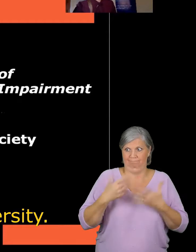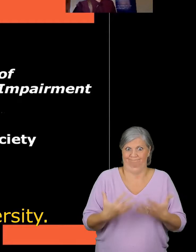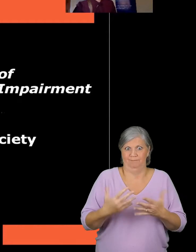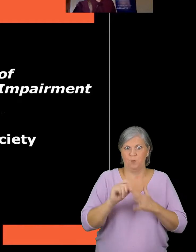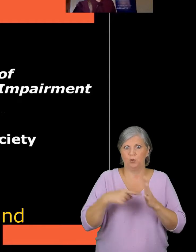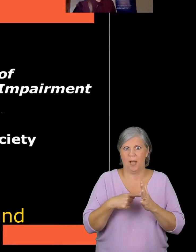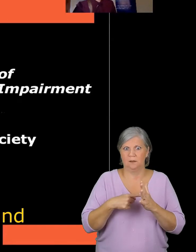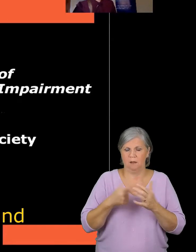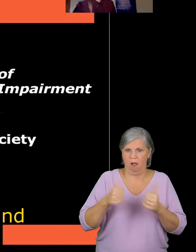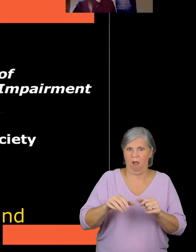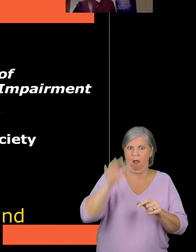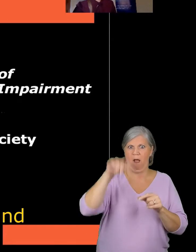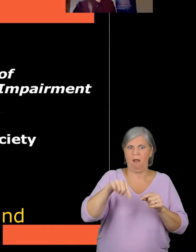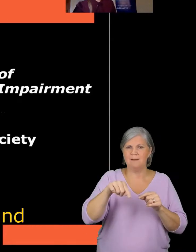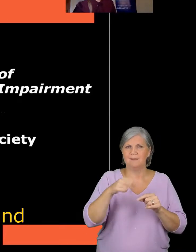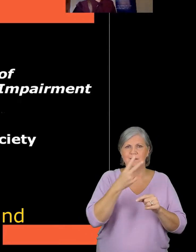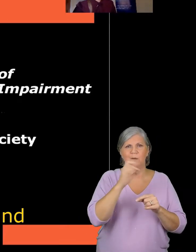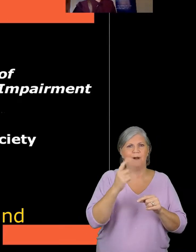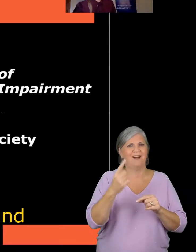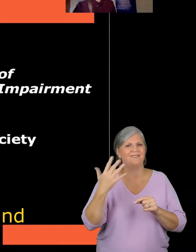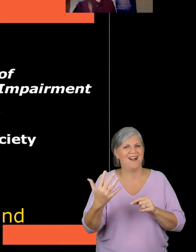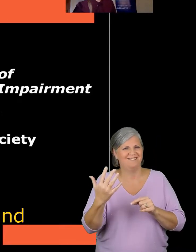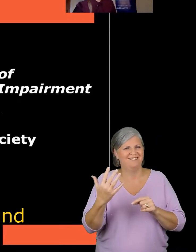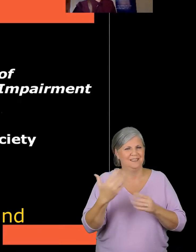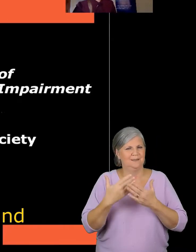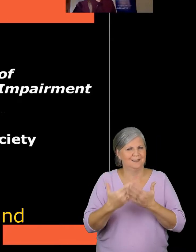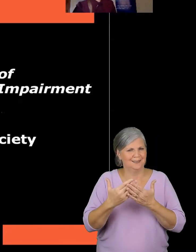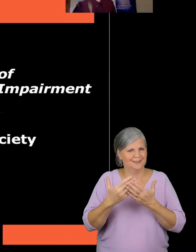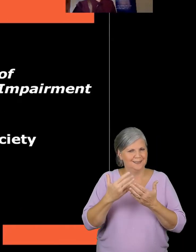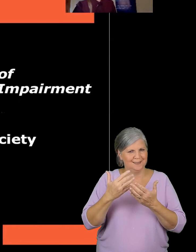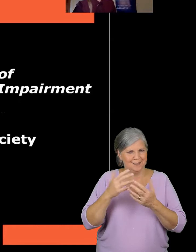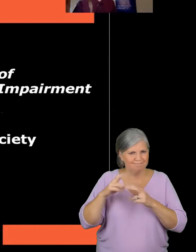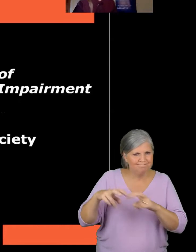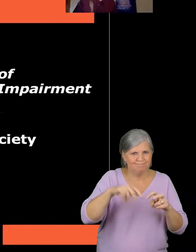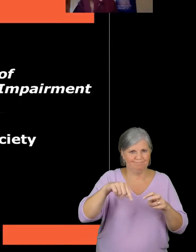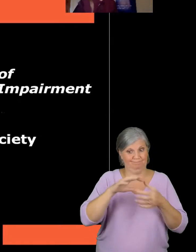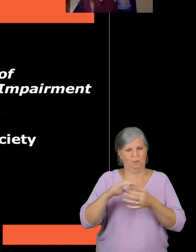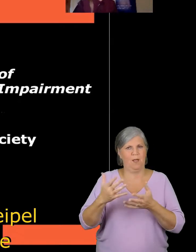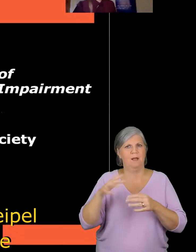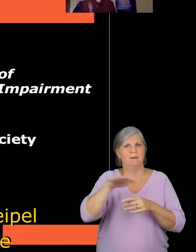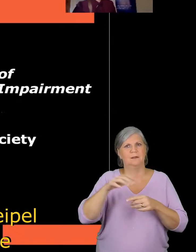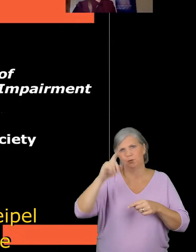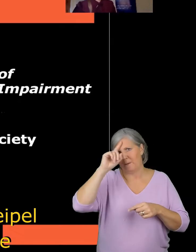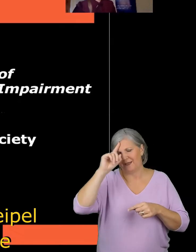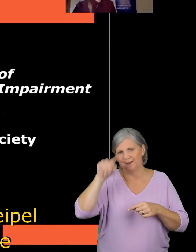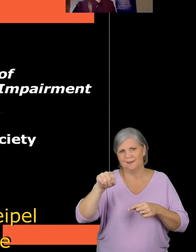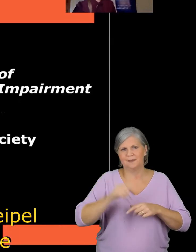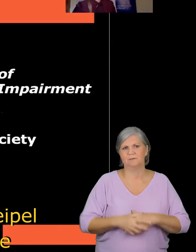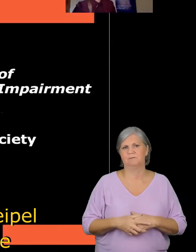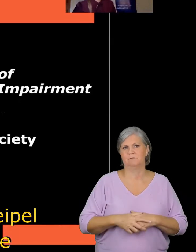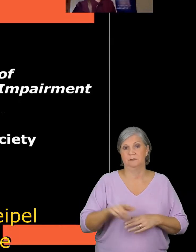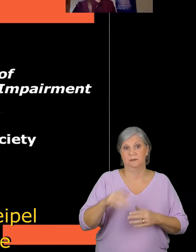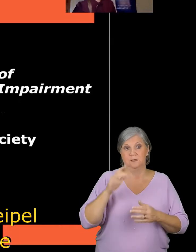idea for the eventual project was found in a 2015 study carried out in Germany. In this particular